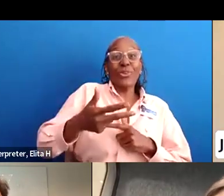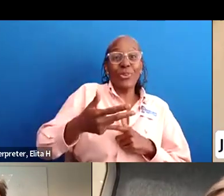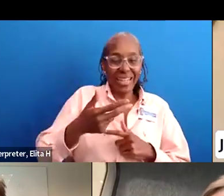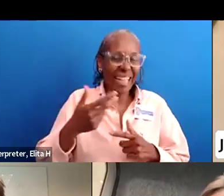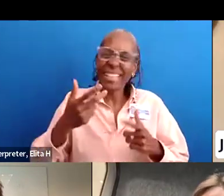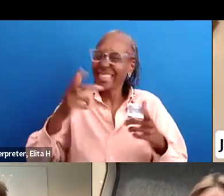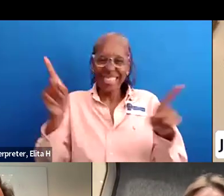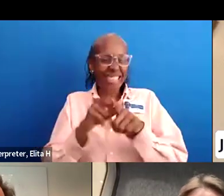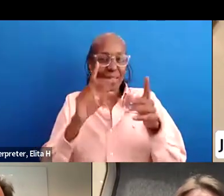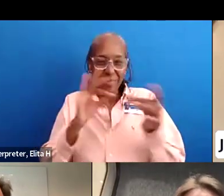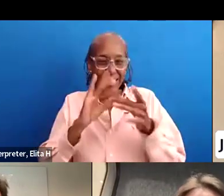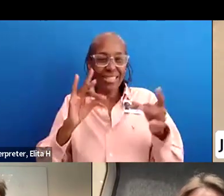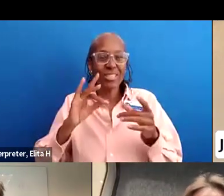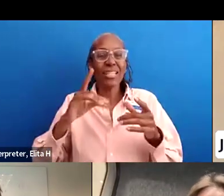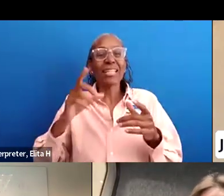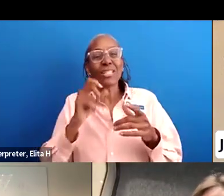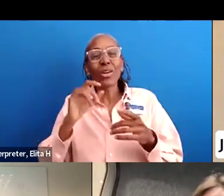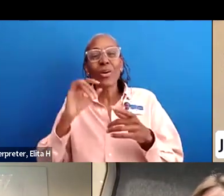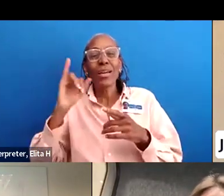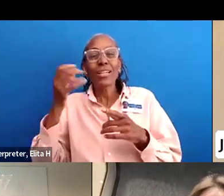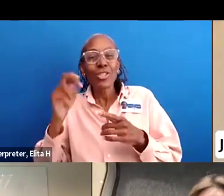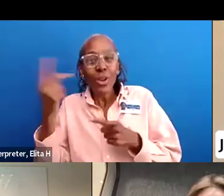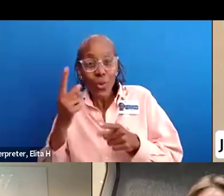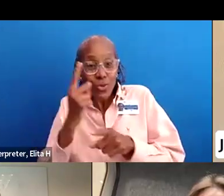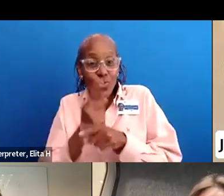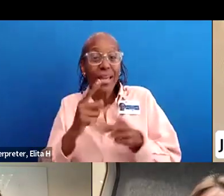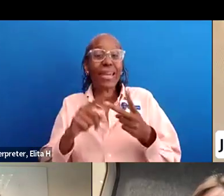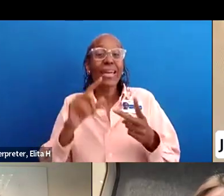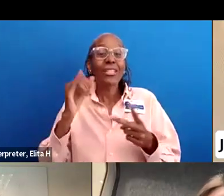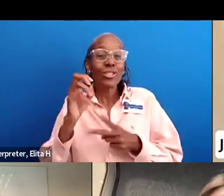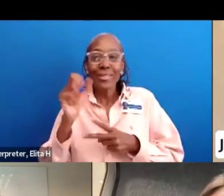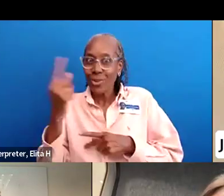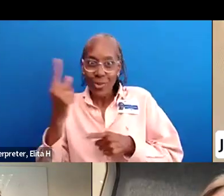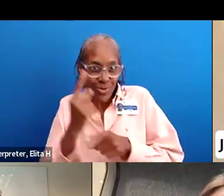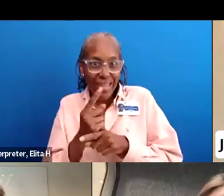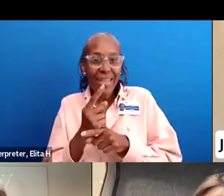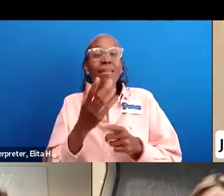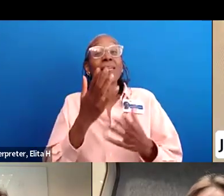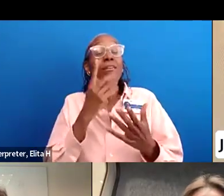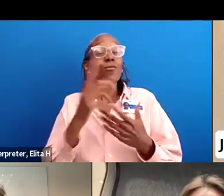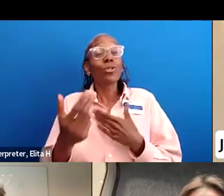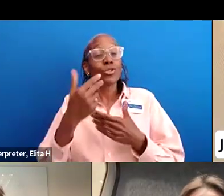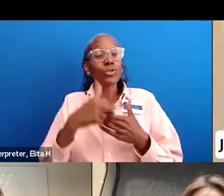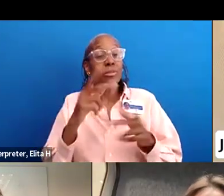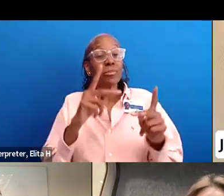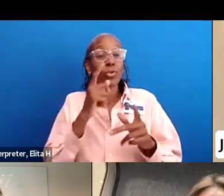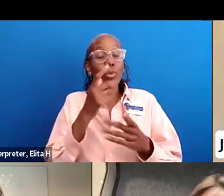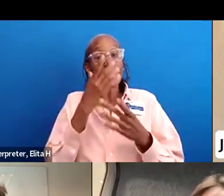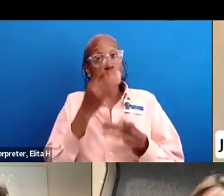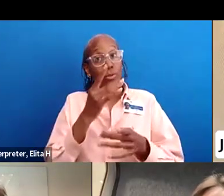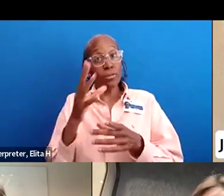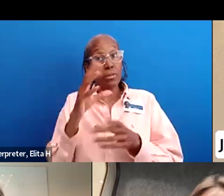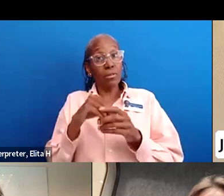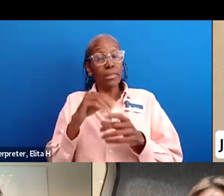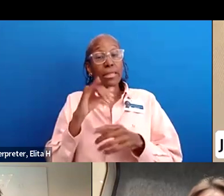So and so is Jessica. What I will say is that for joining, if people are interested in joining us